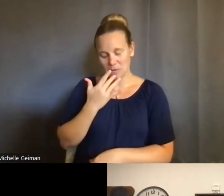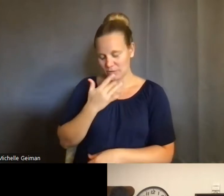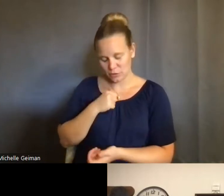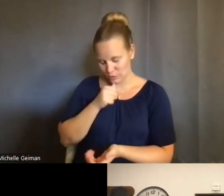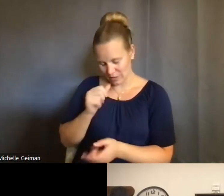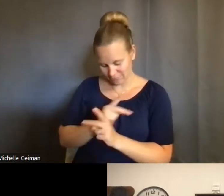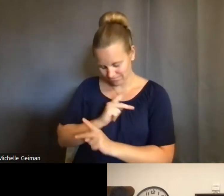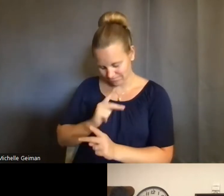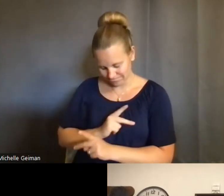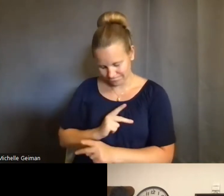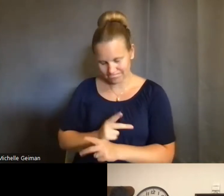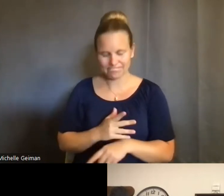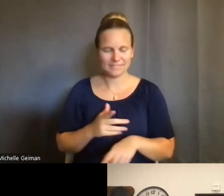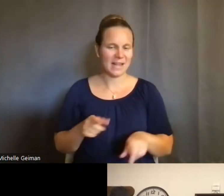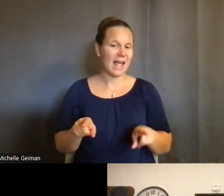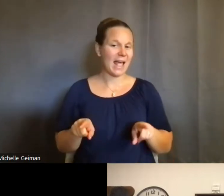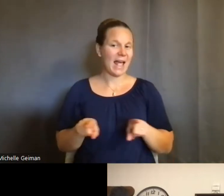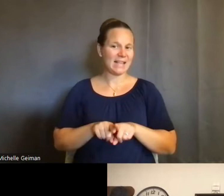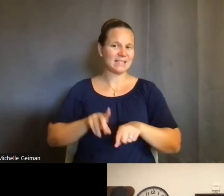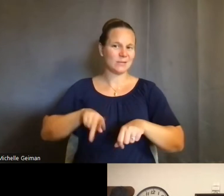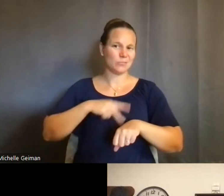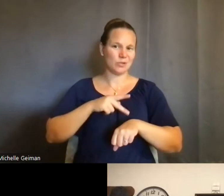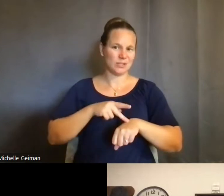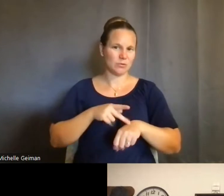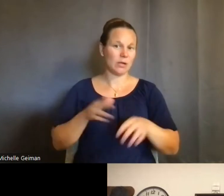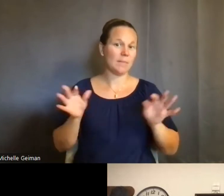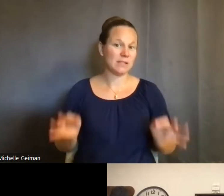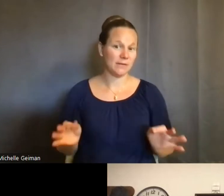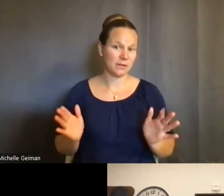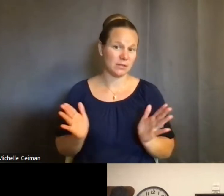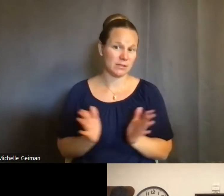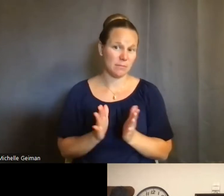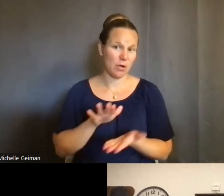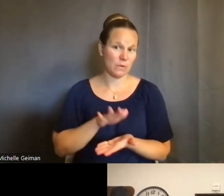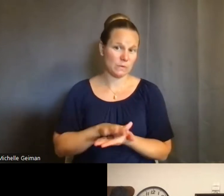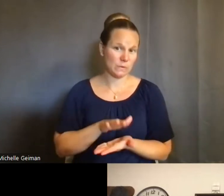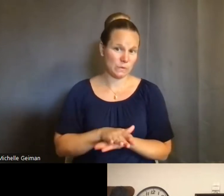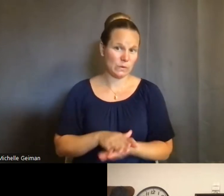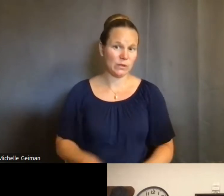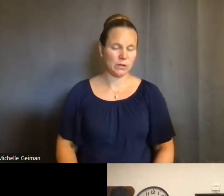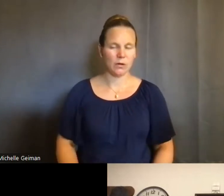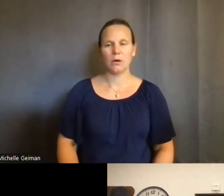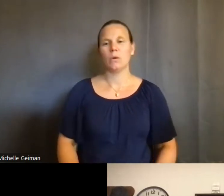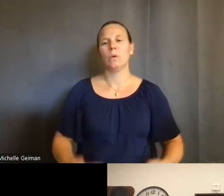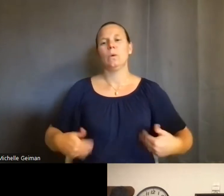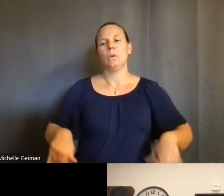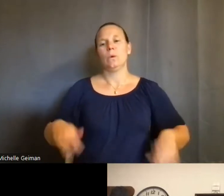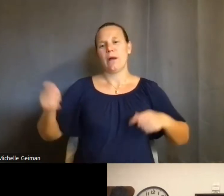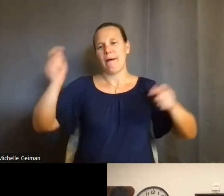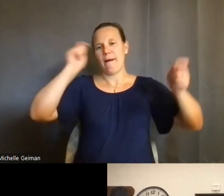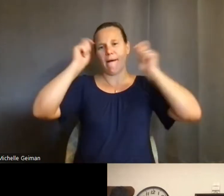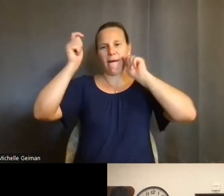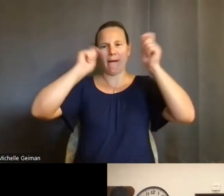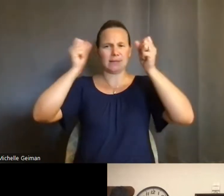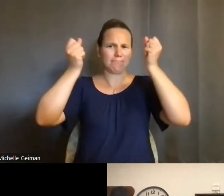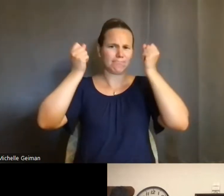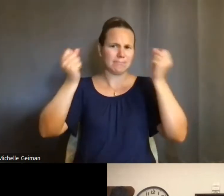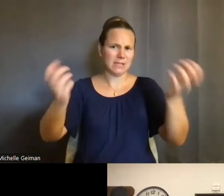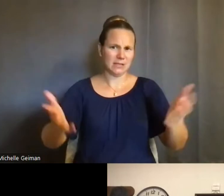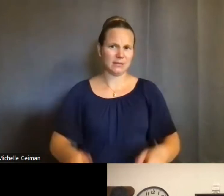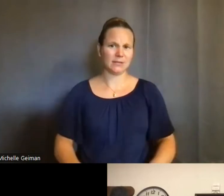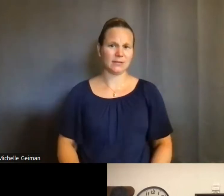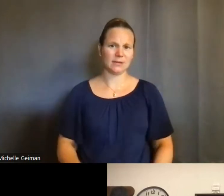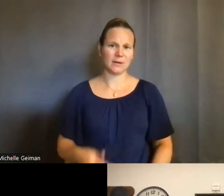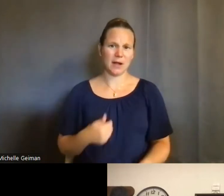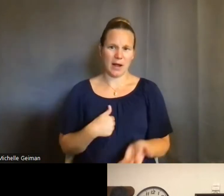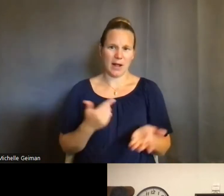a principal, you're especially in a small school, you wear a lot of hats, right? And I'm here as a